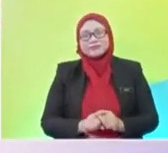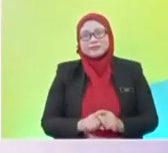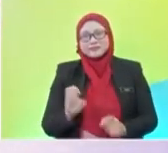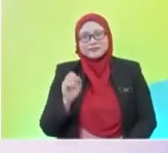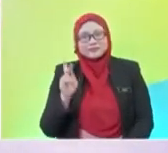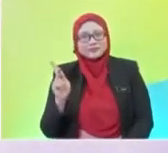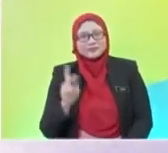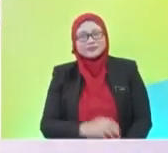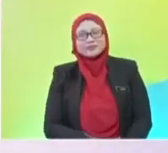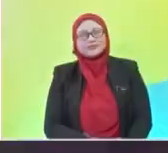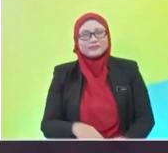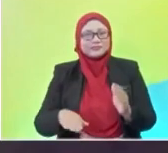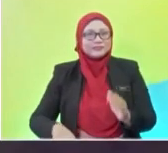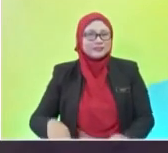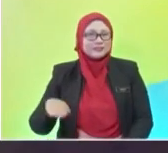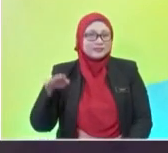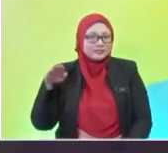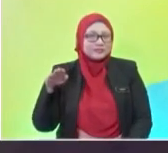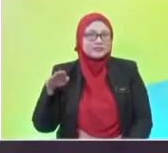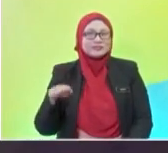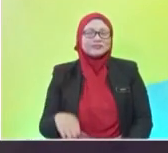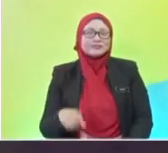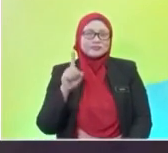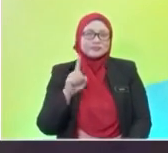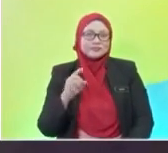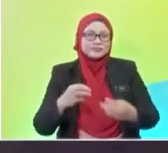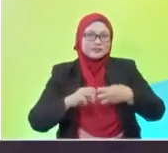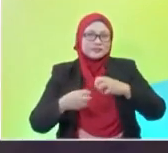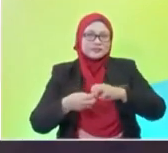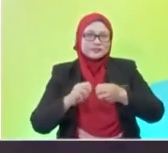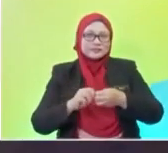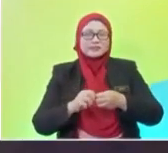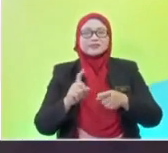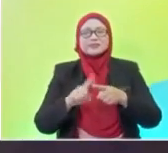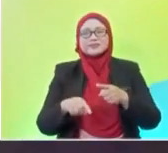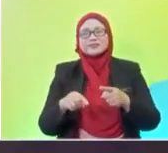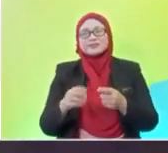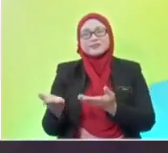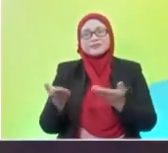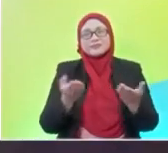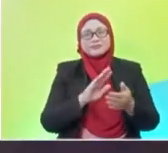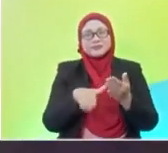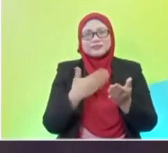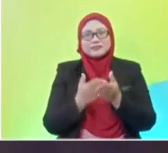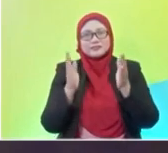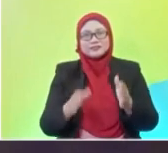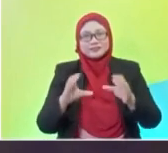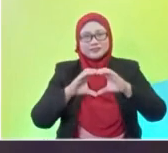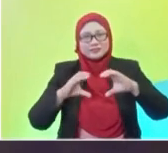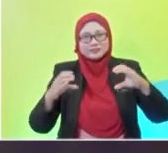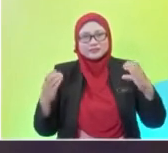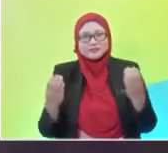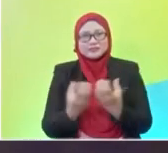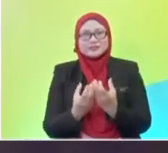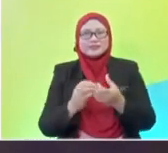Okay. The flood was sure a disaster, but it brought everyone closer to each